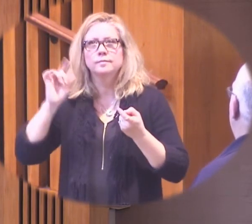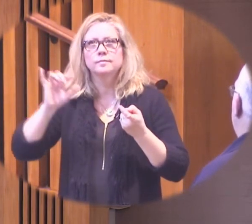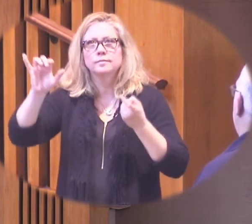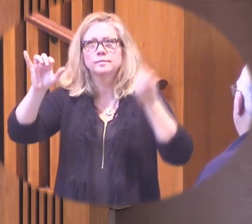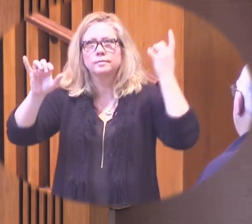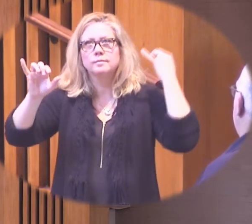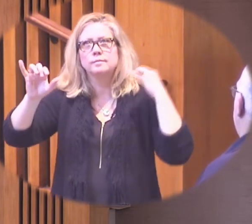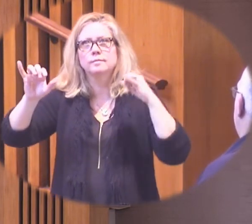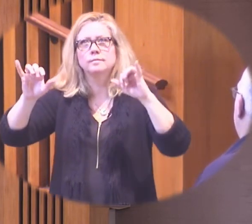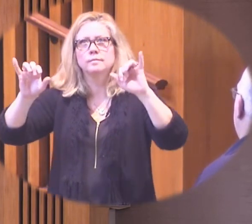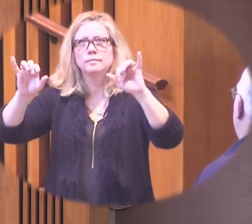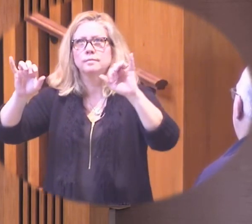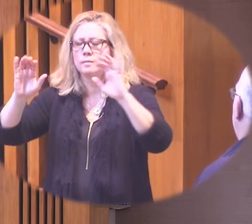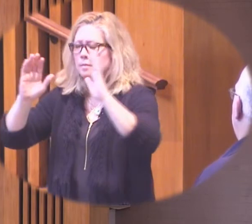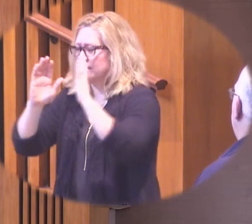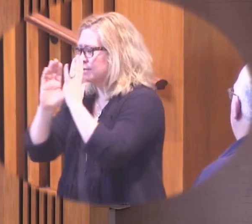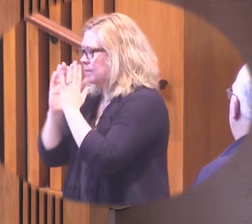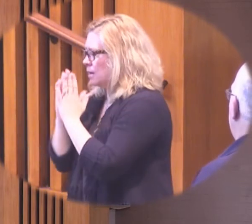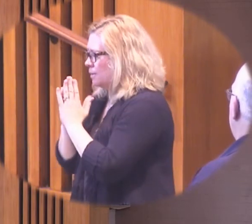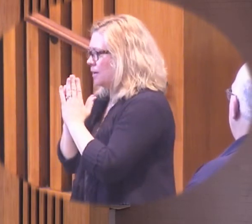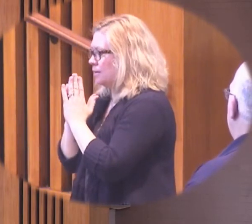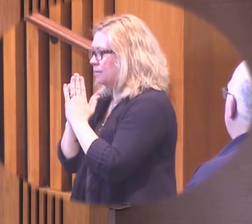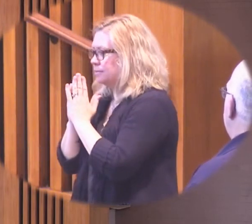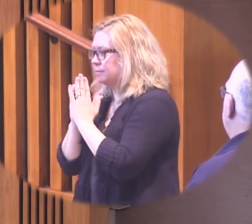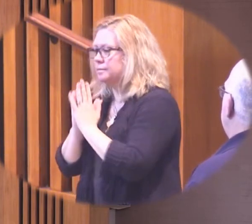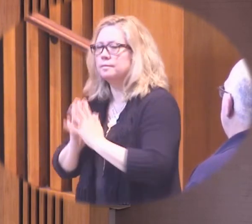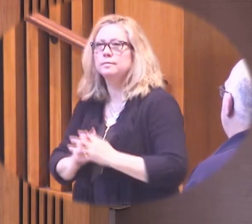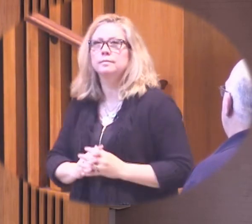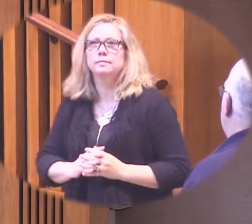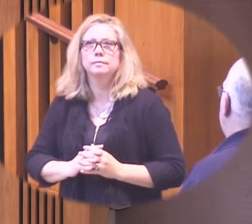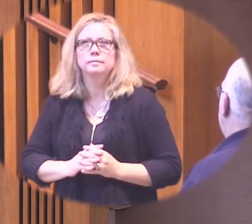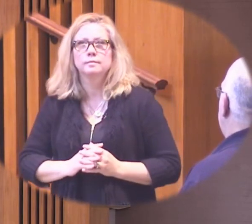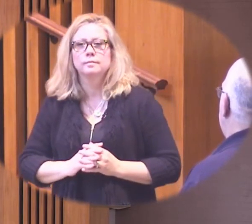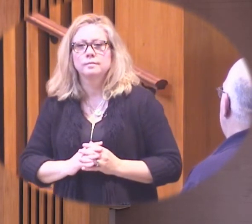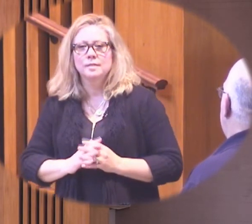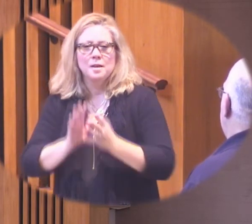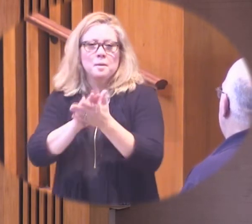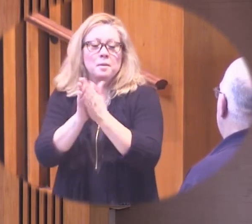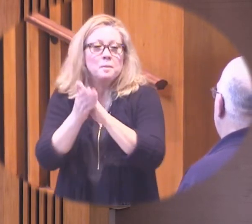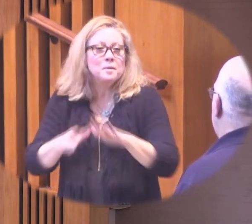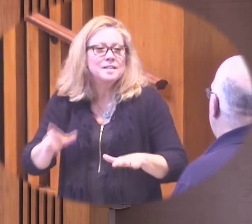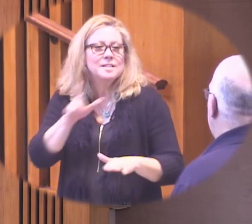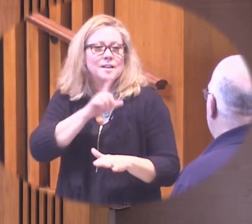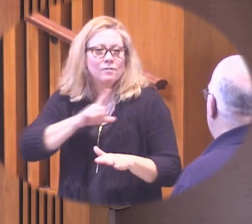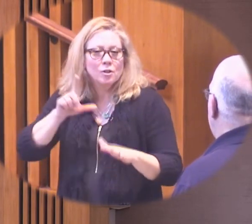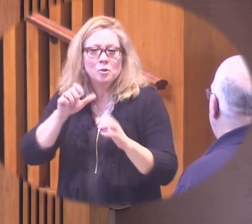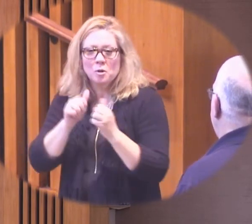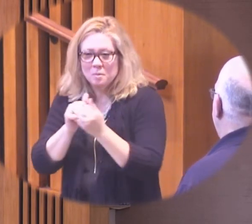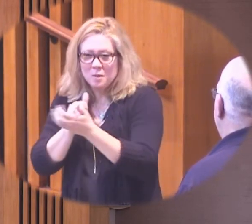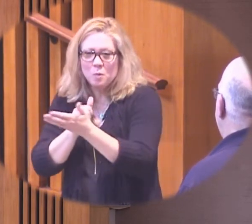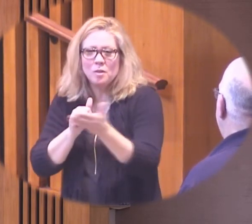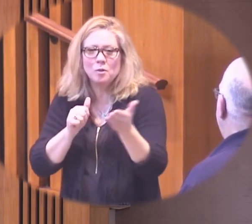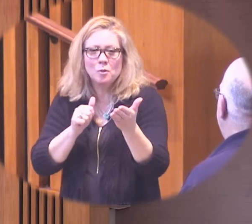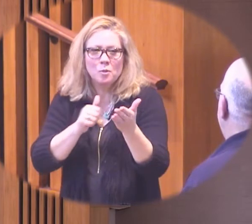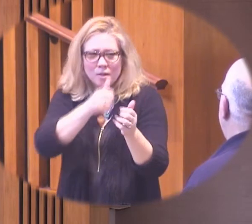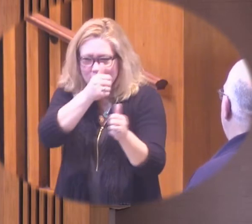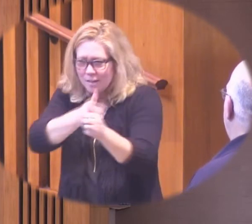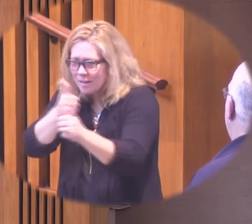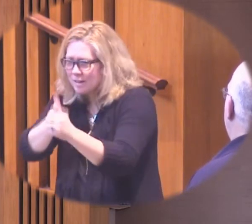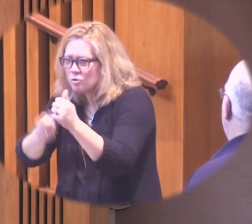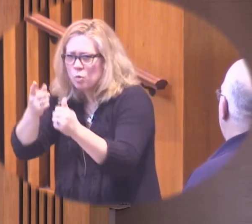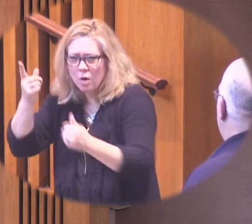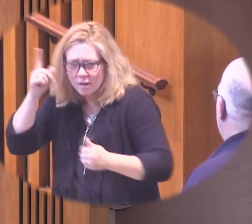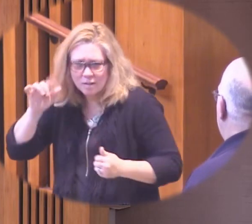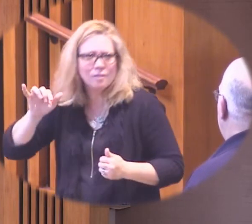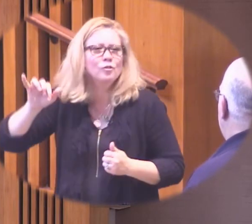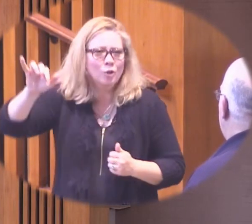and reign forever and ever. Amen. And may the peace of the Lord be with each and every one